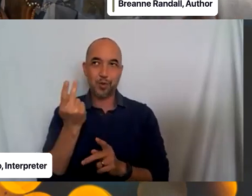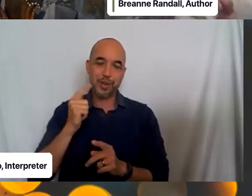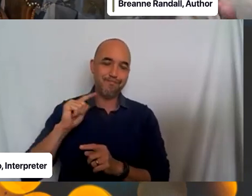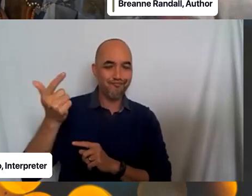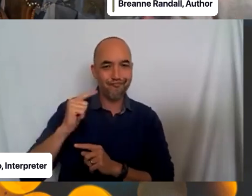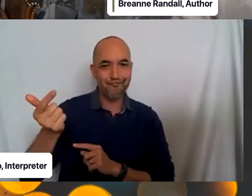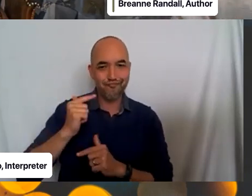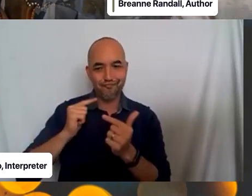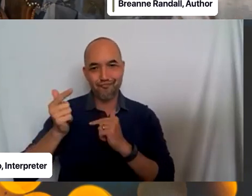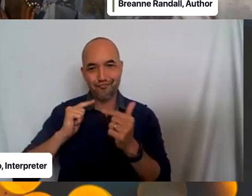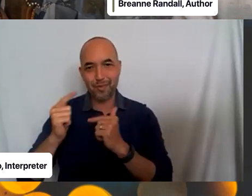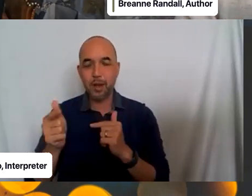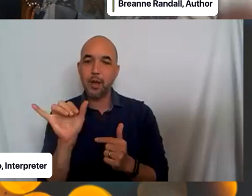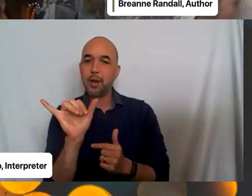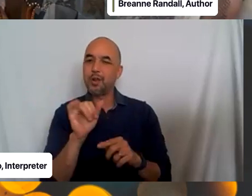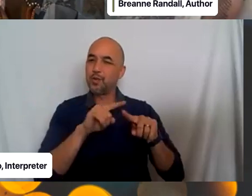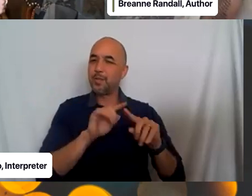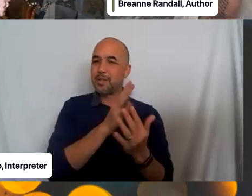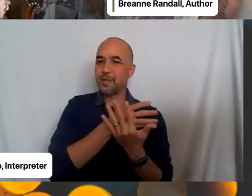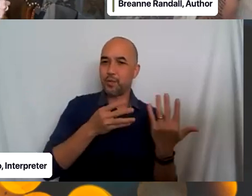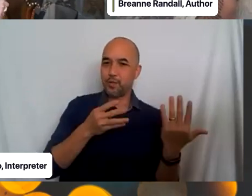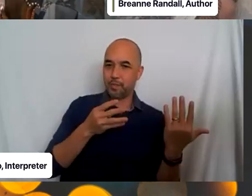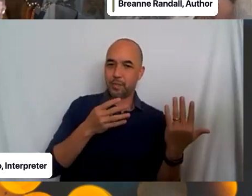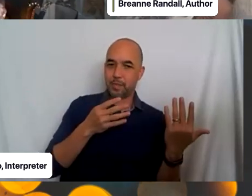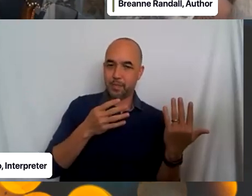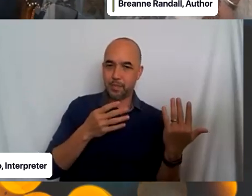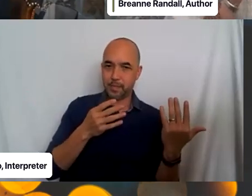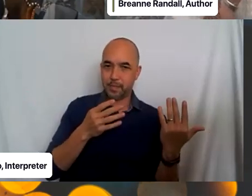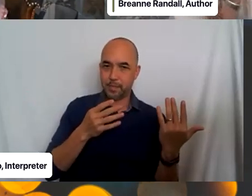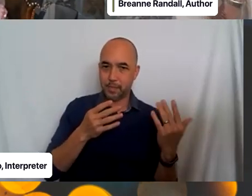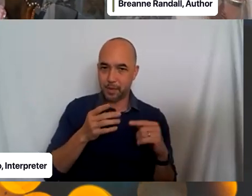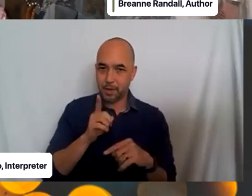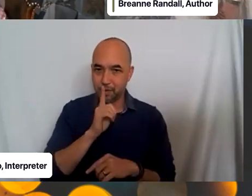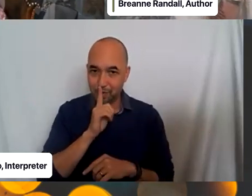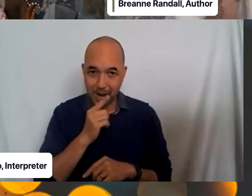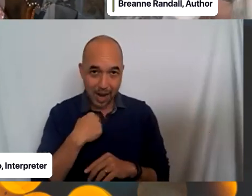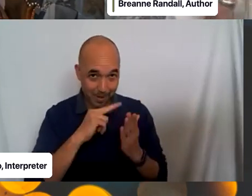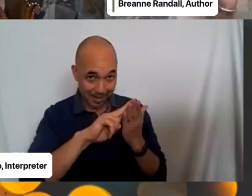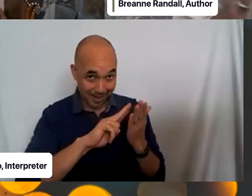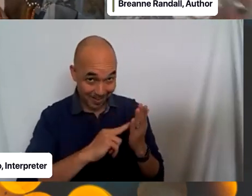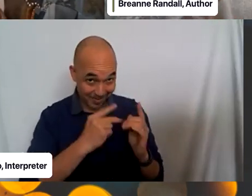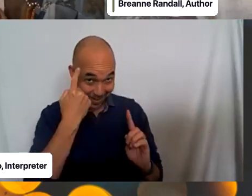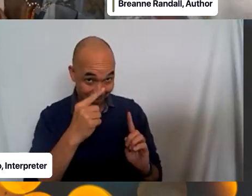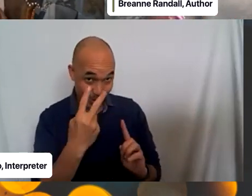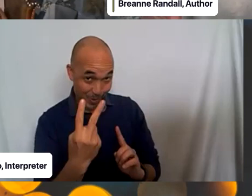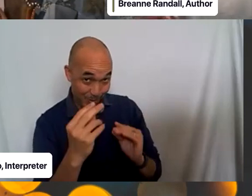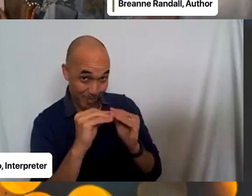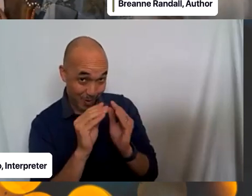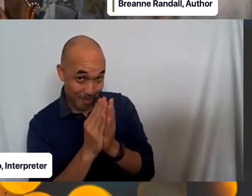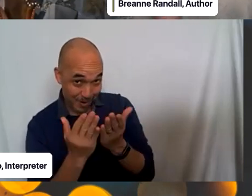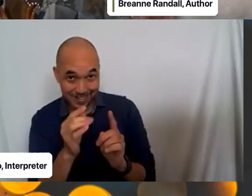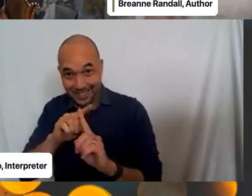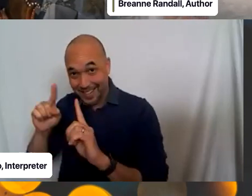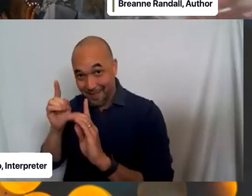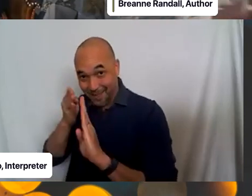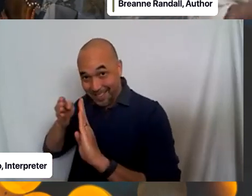It also depends on schedule too. So I am contracted for 2 other books in a different series. I'm not